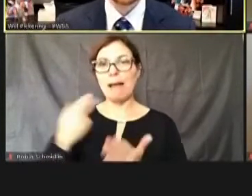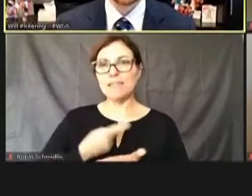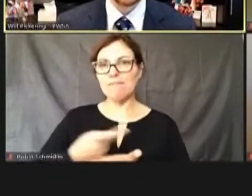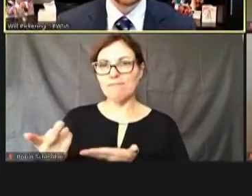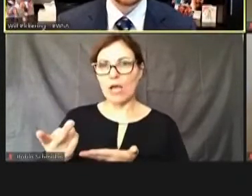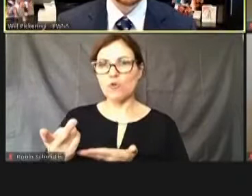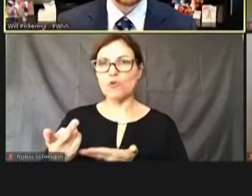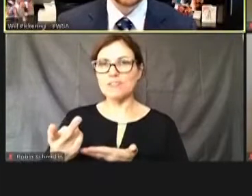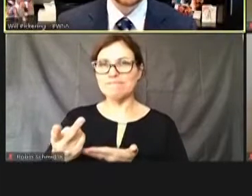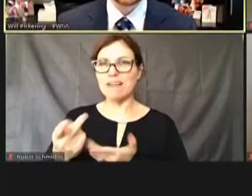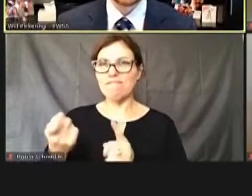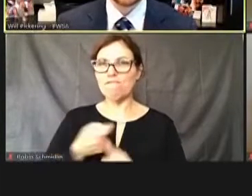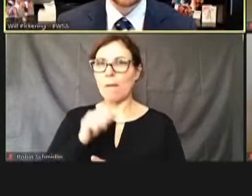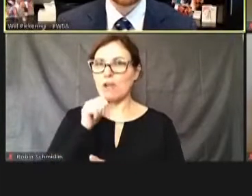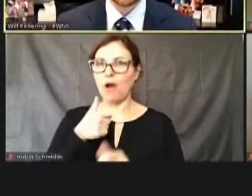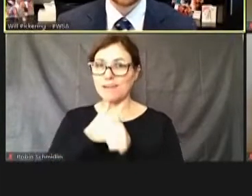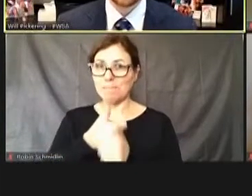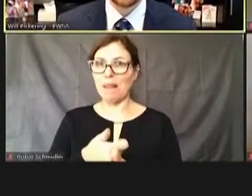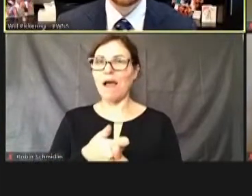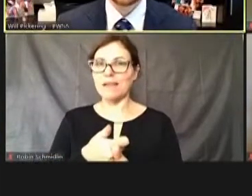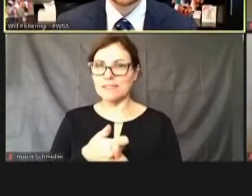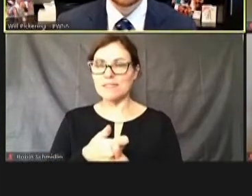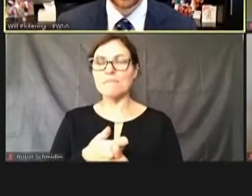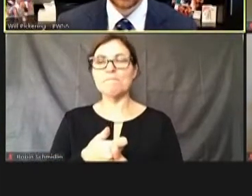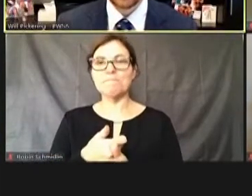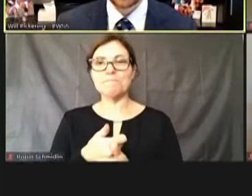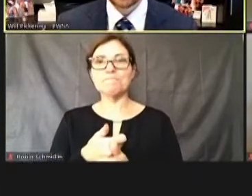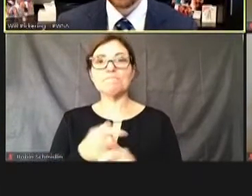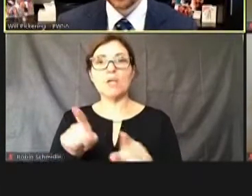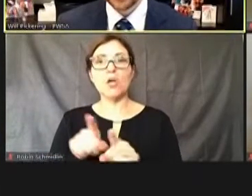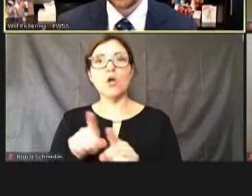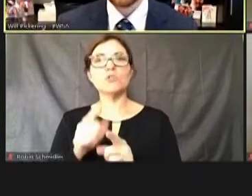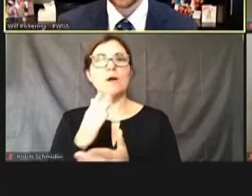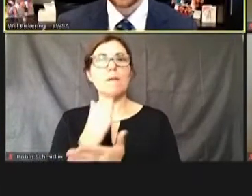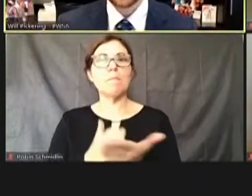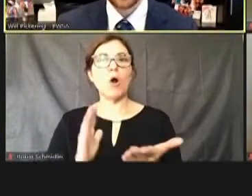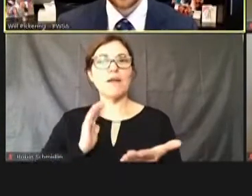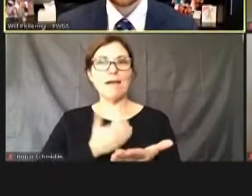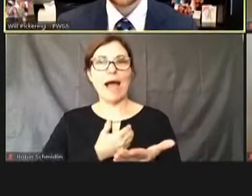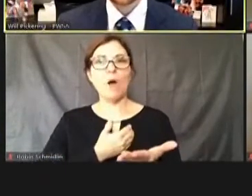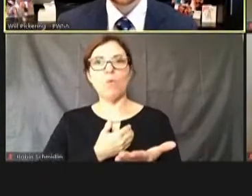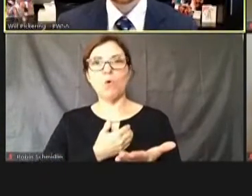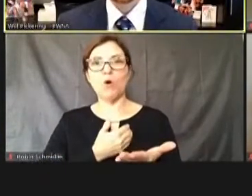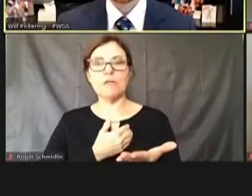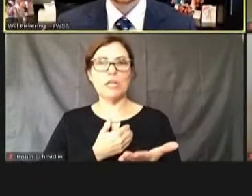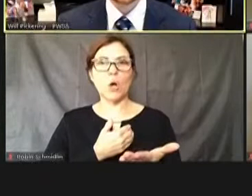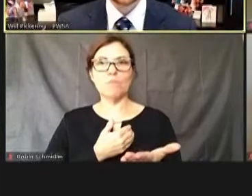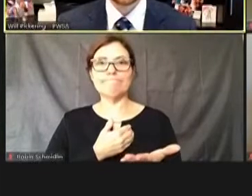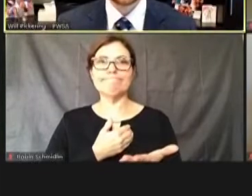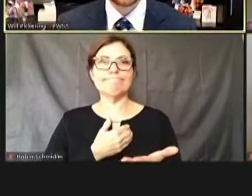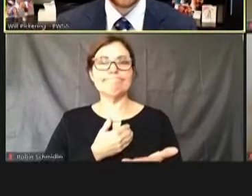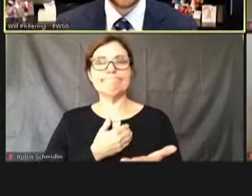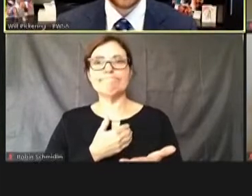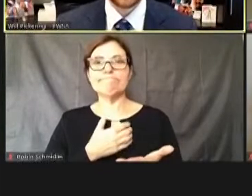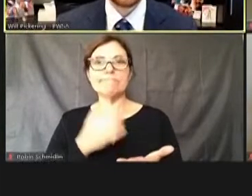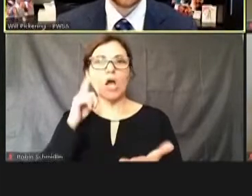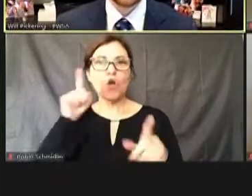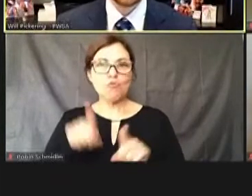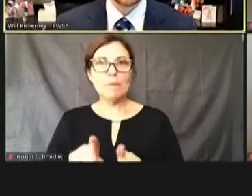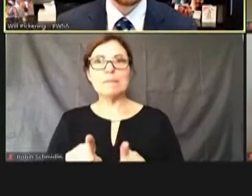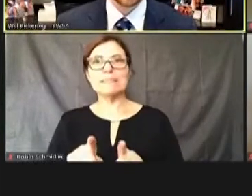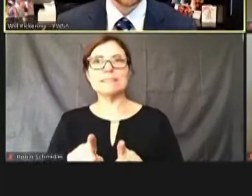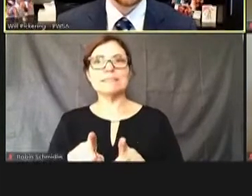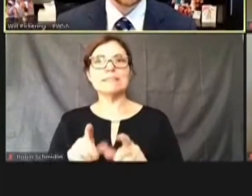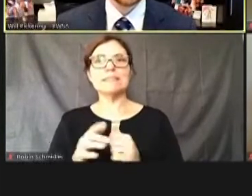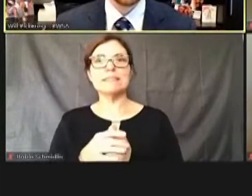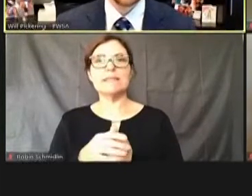non-compliance, and it as part of settlement agreements that we have with our regulators this year, I believe it